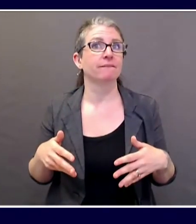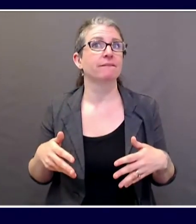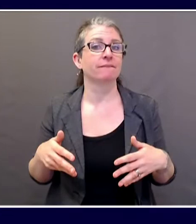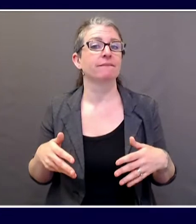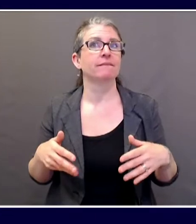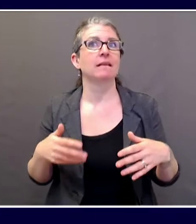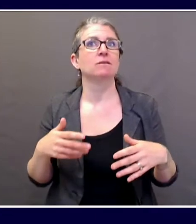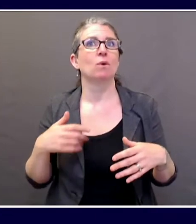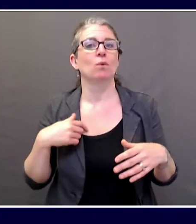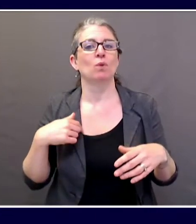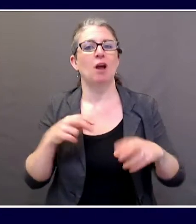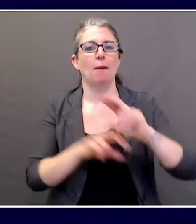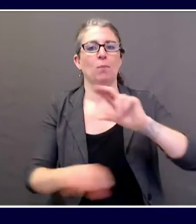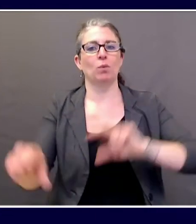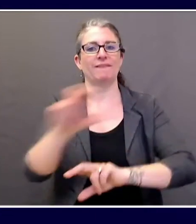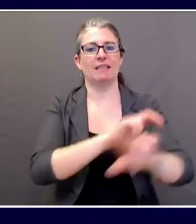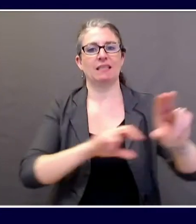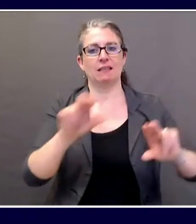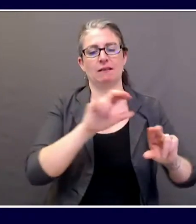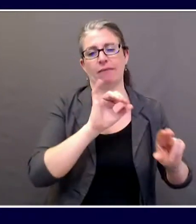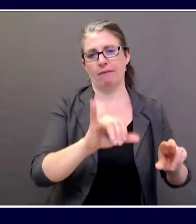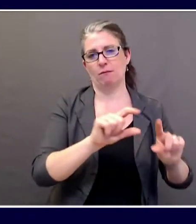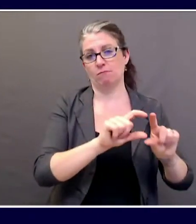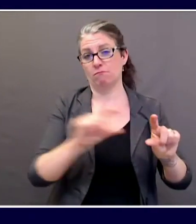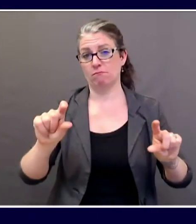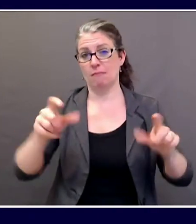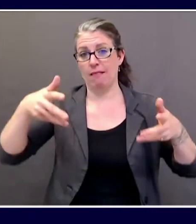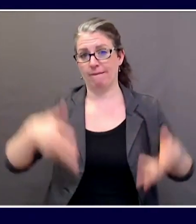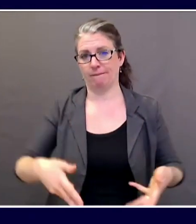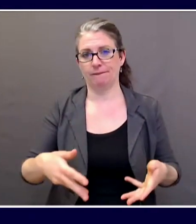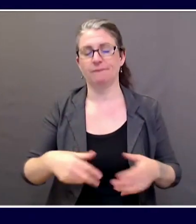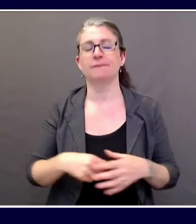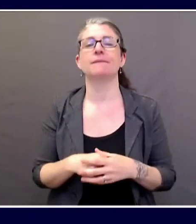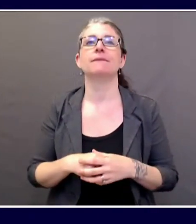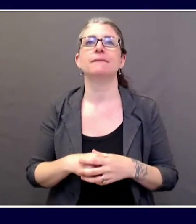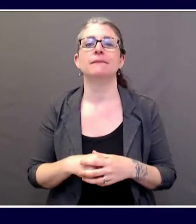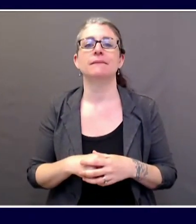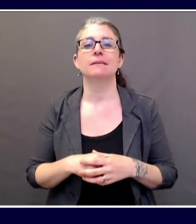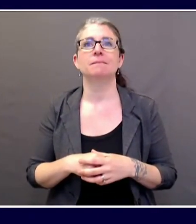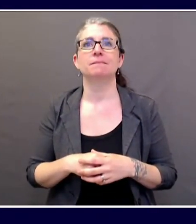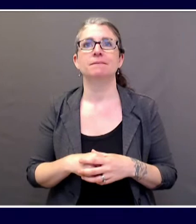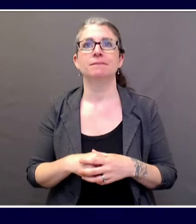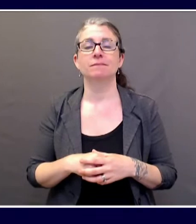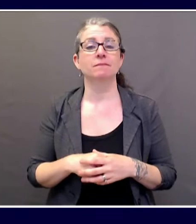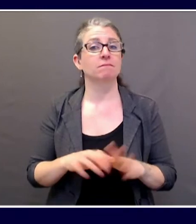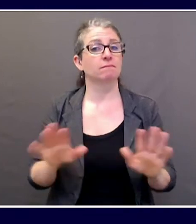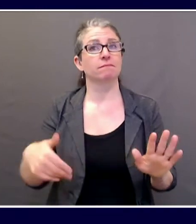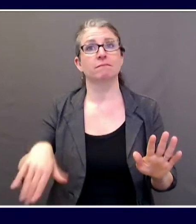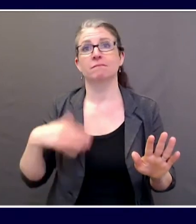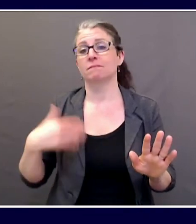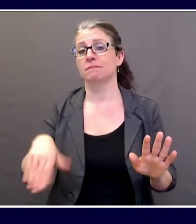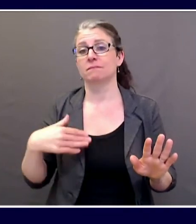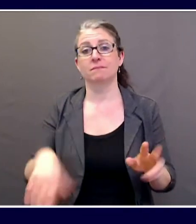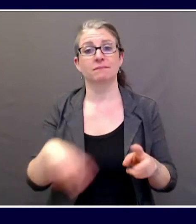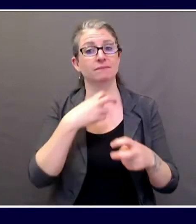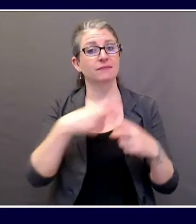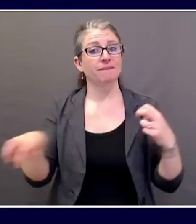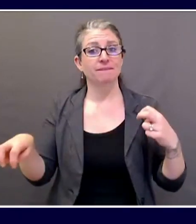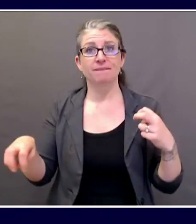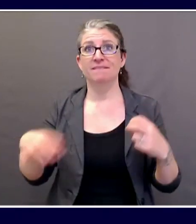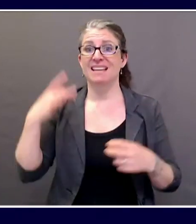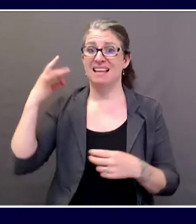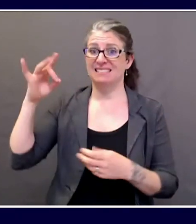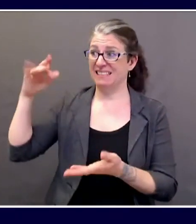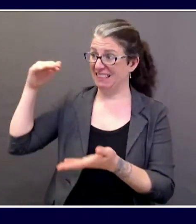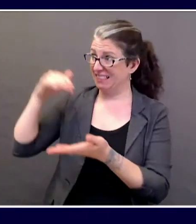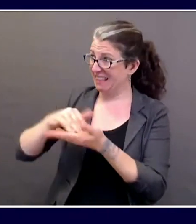going to be a challenge, right? This is a significant decrease in the amount of J&J we're getting. It's going to be a challenge, but the